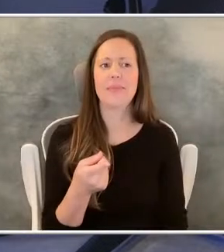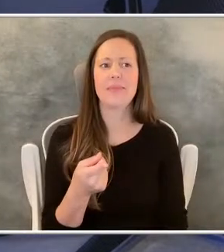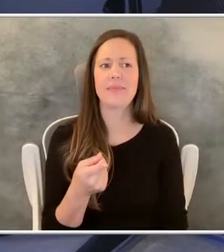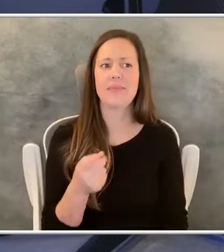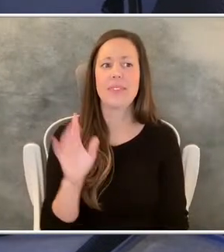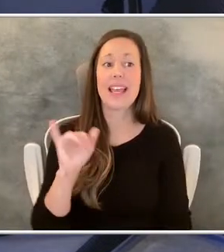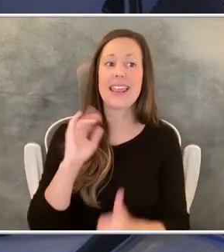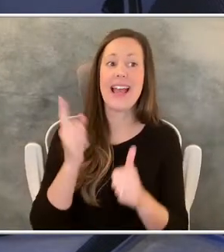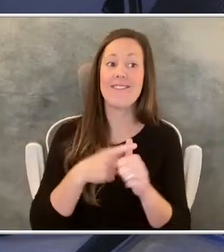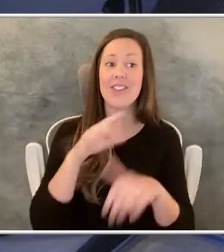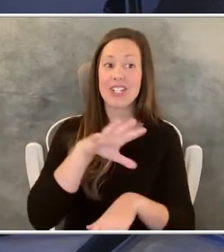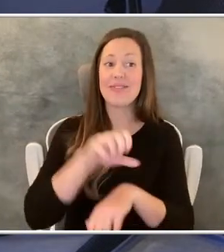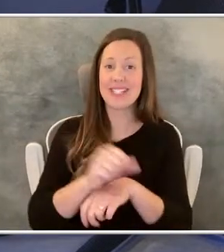Dr. Singh. Yeah.